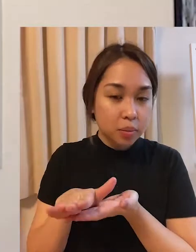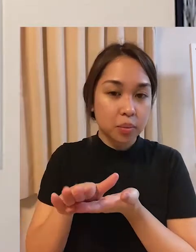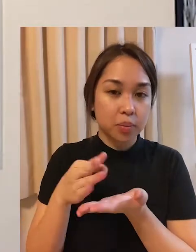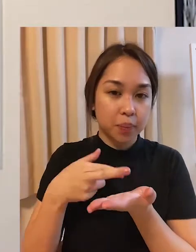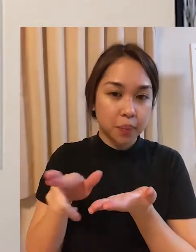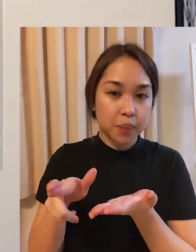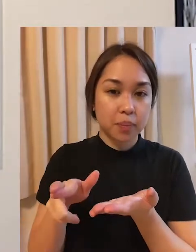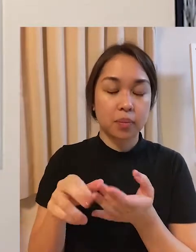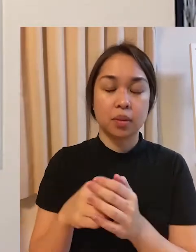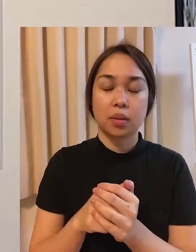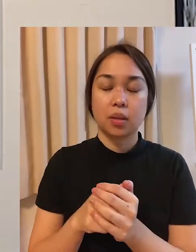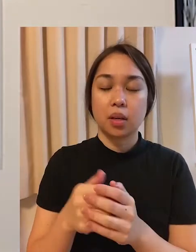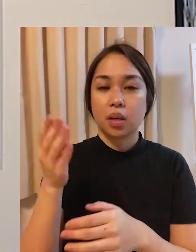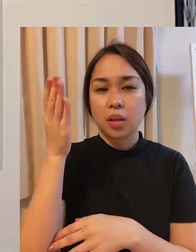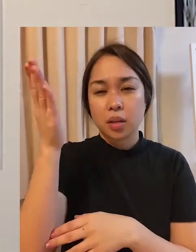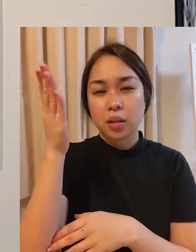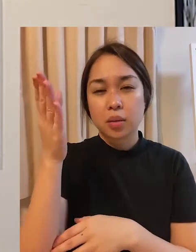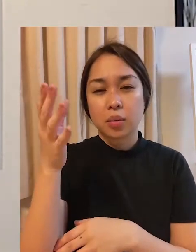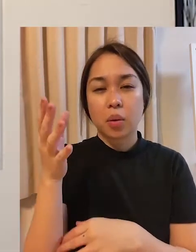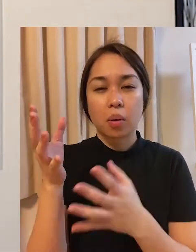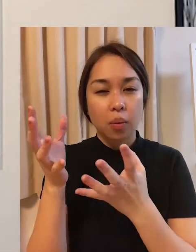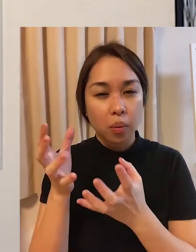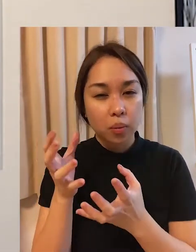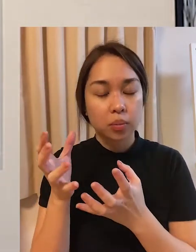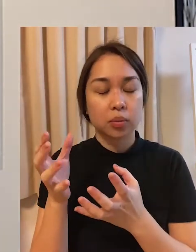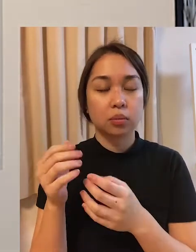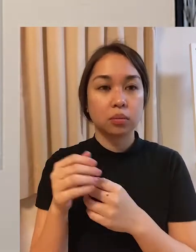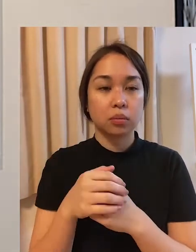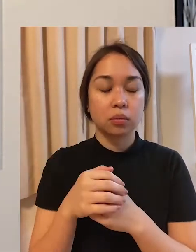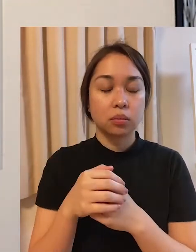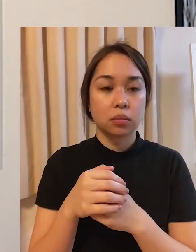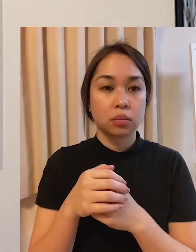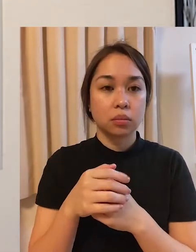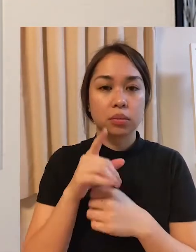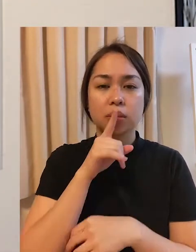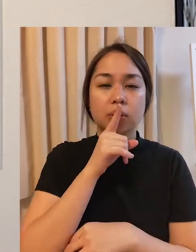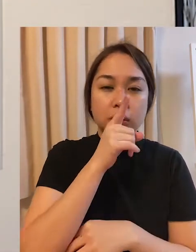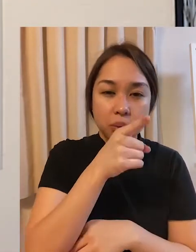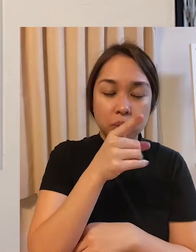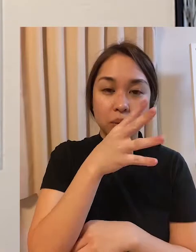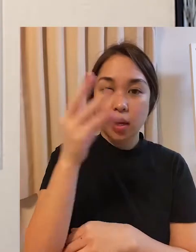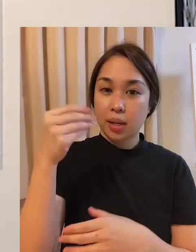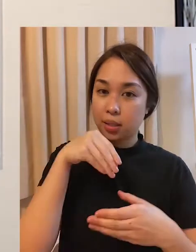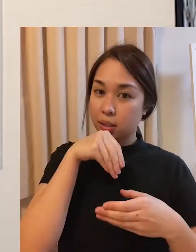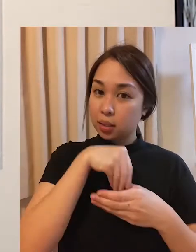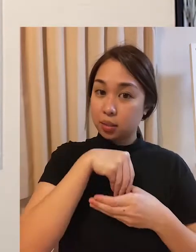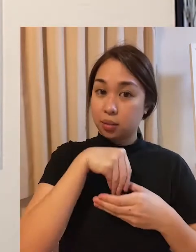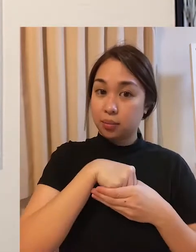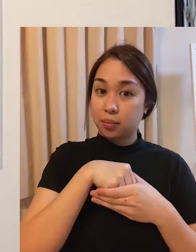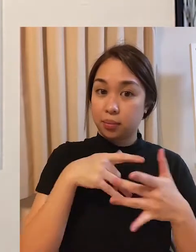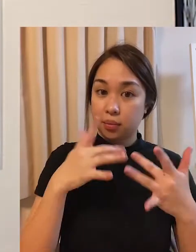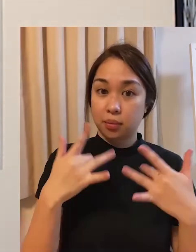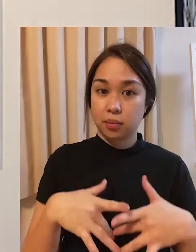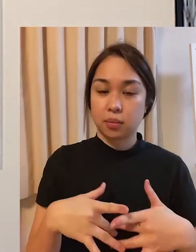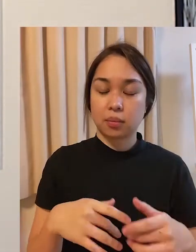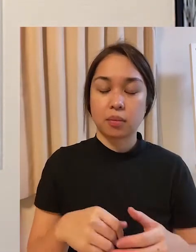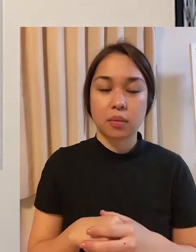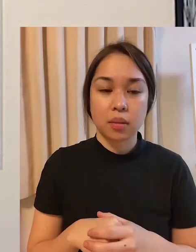For You delight in truth in the inward being, as You teach us wisdom in the secret of our